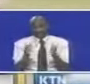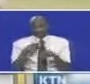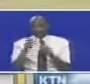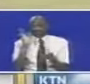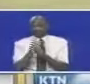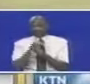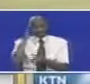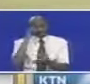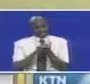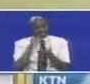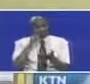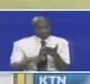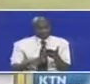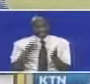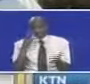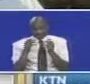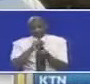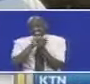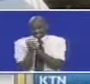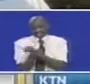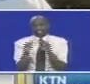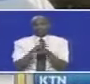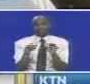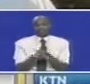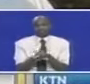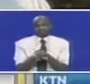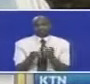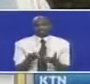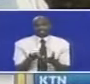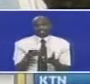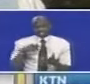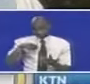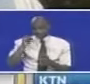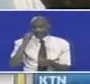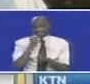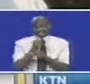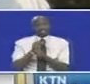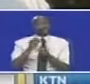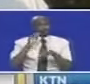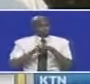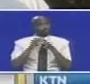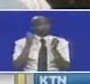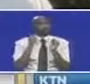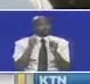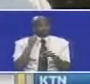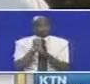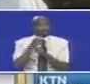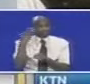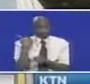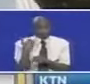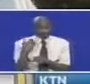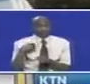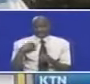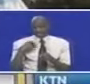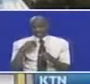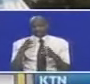believe this year could be a turning point. Our local pros really did some marvelous job. I hope we don't freeze